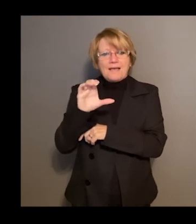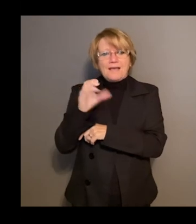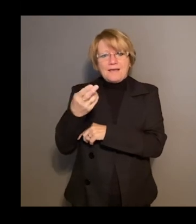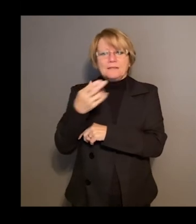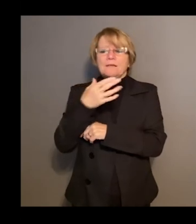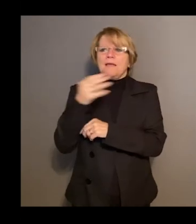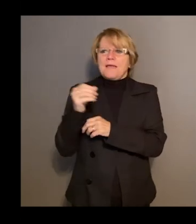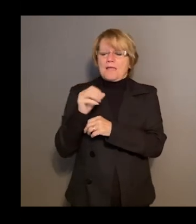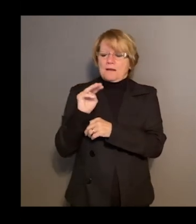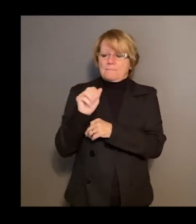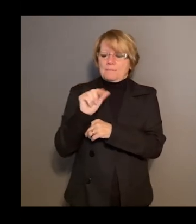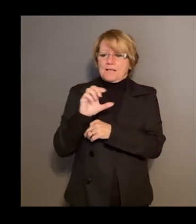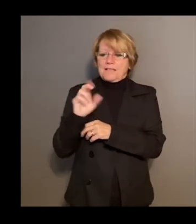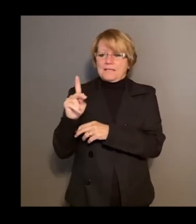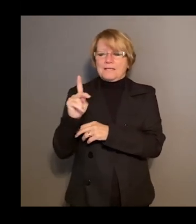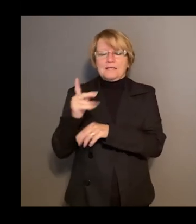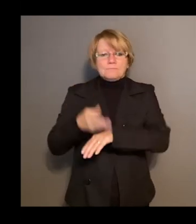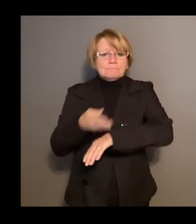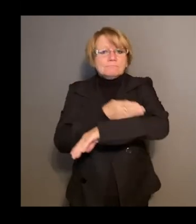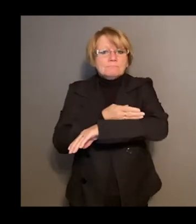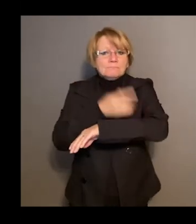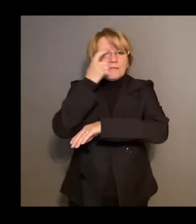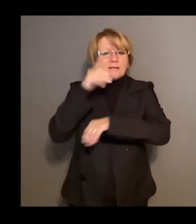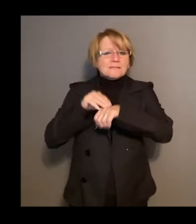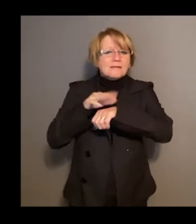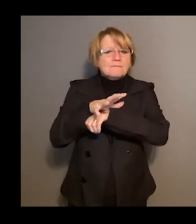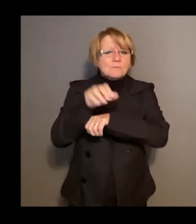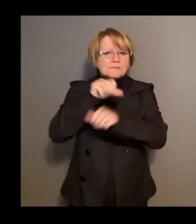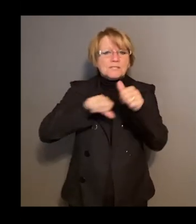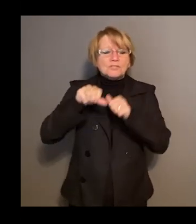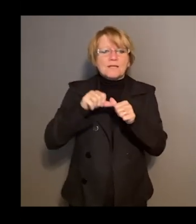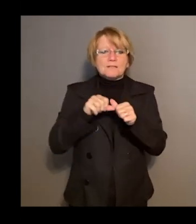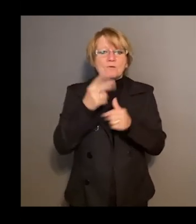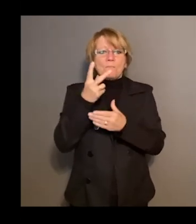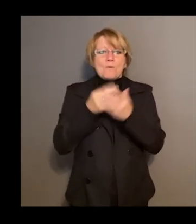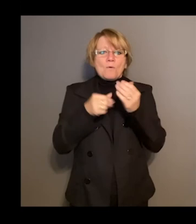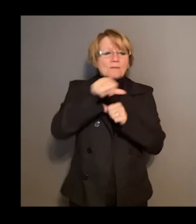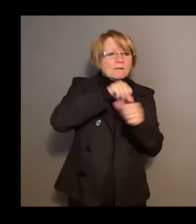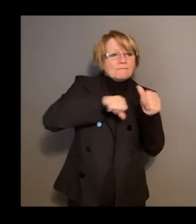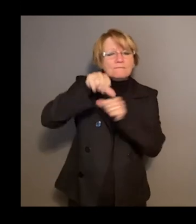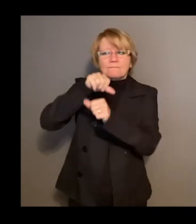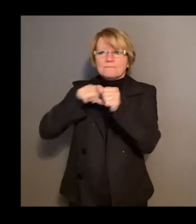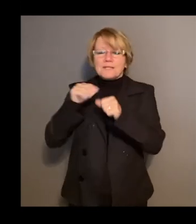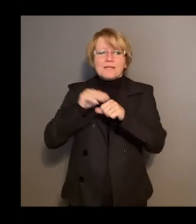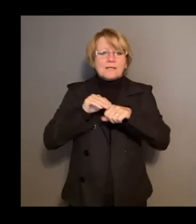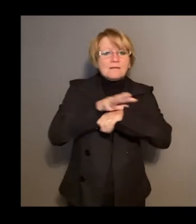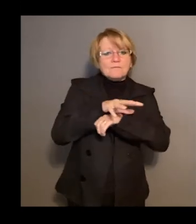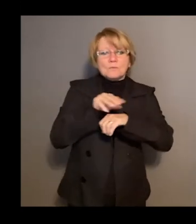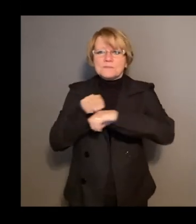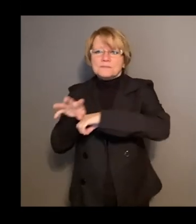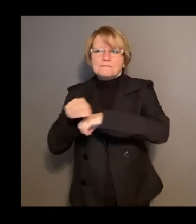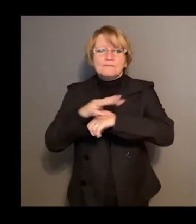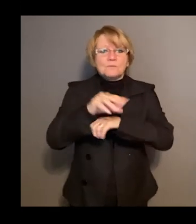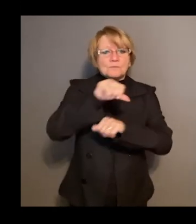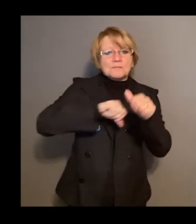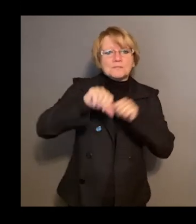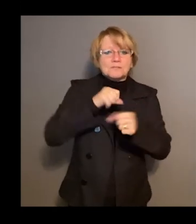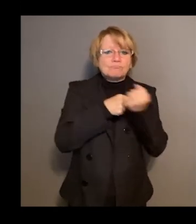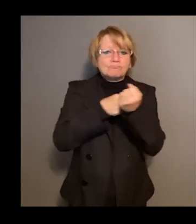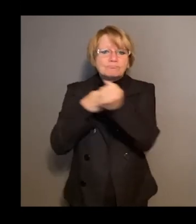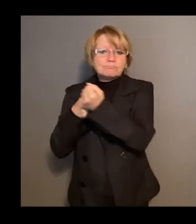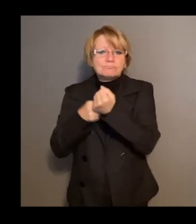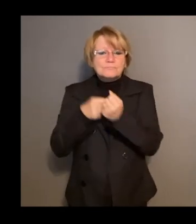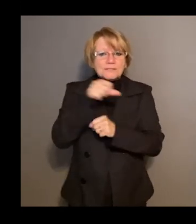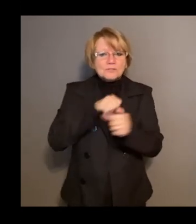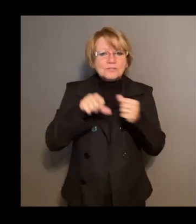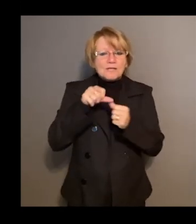know. And so Malik Morris is a better person because he had the chance to be around Malik Charles and right down the line. And then these